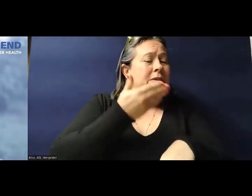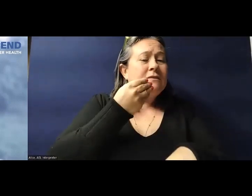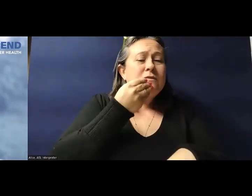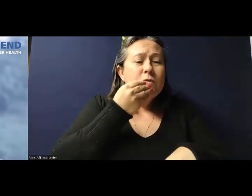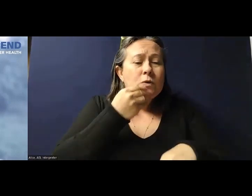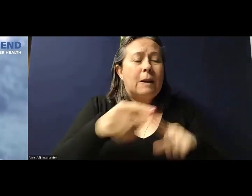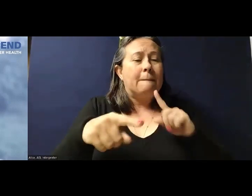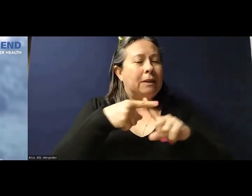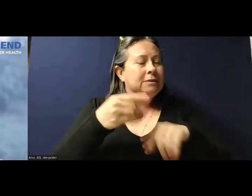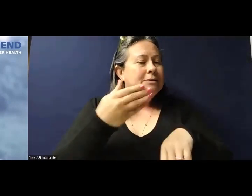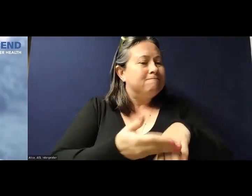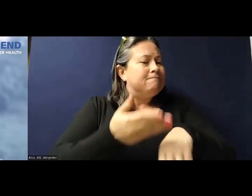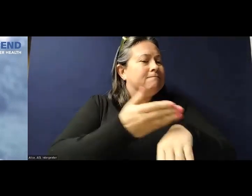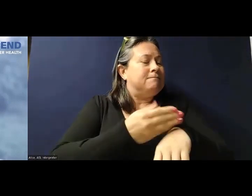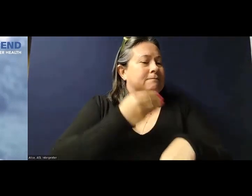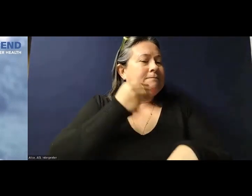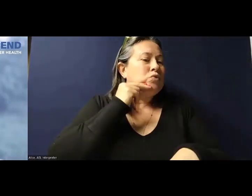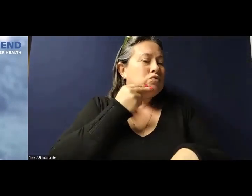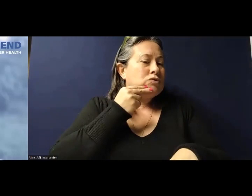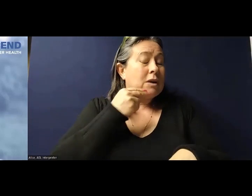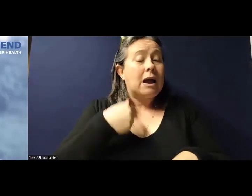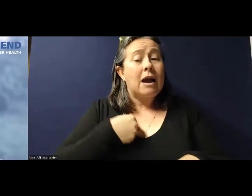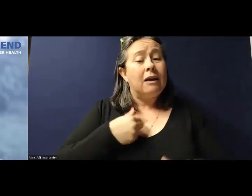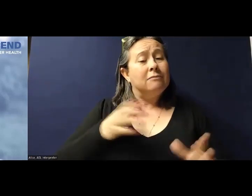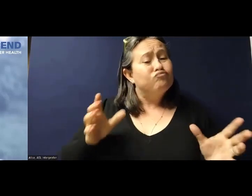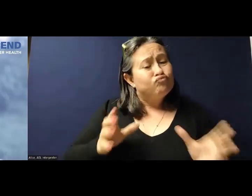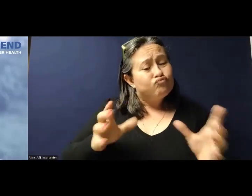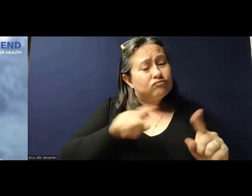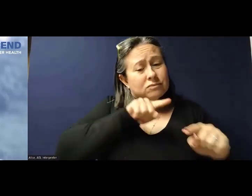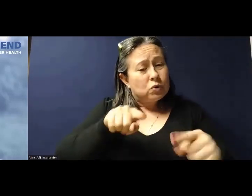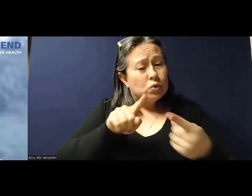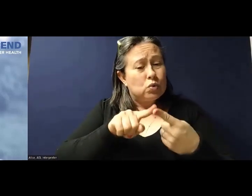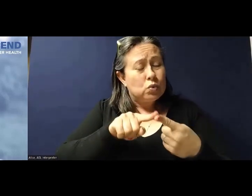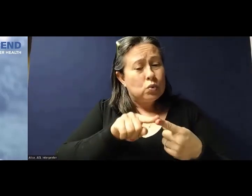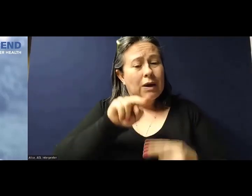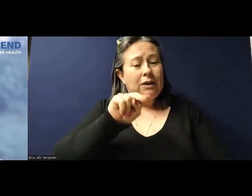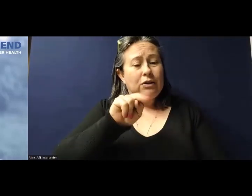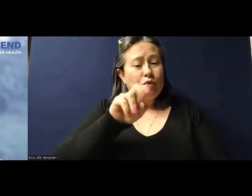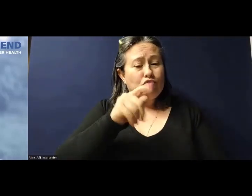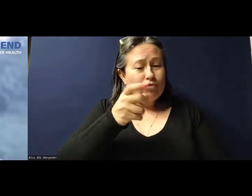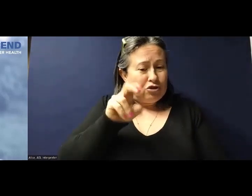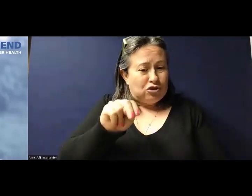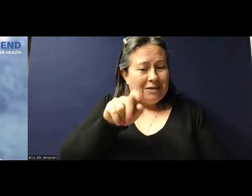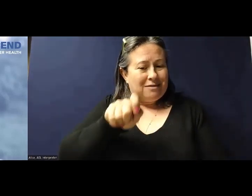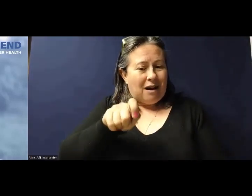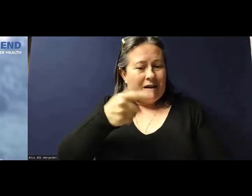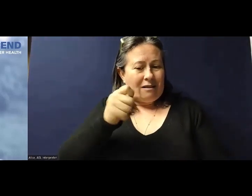our Ascend for Better Health homepage available at nutrition.gov. Very simple,